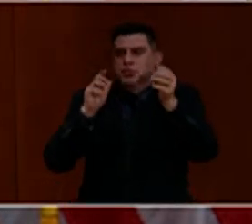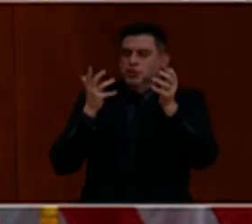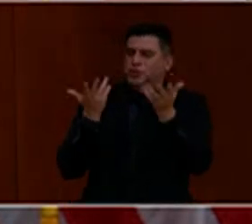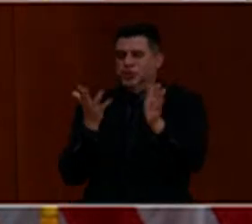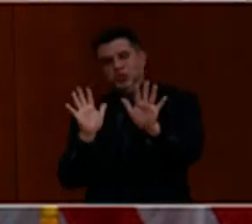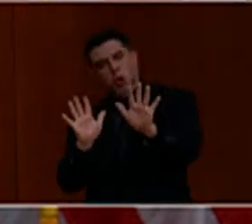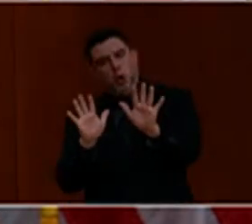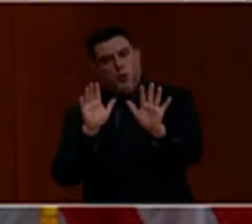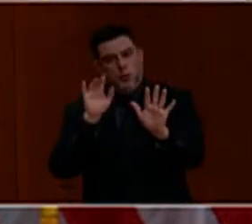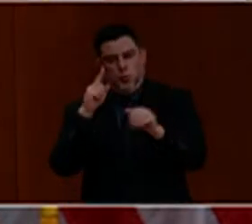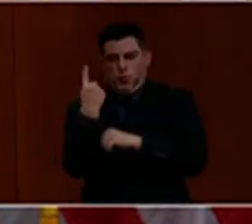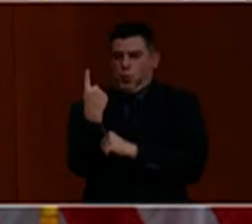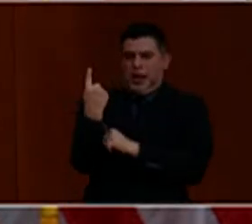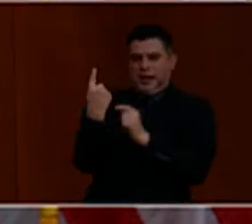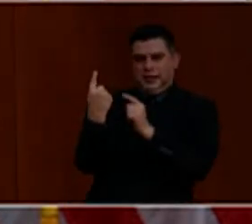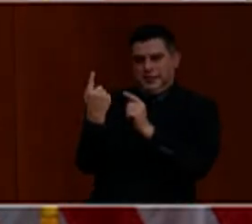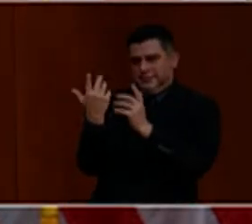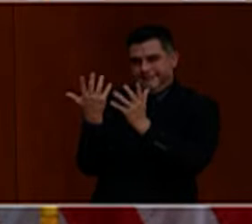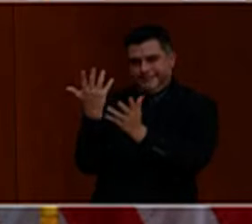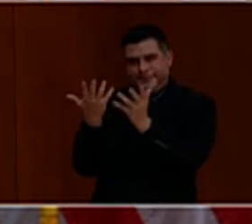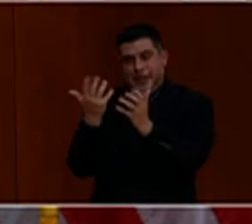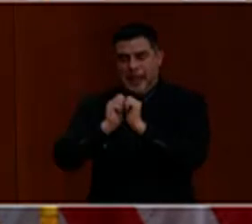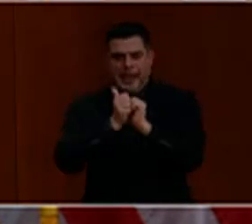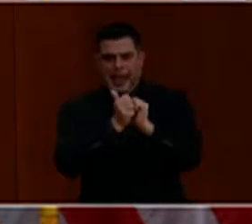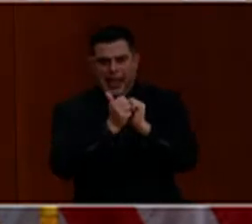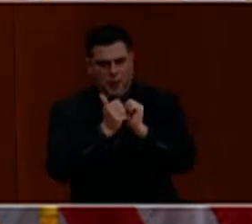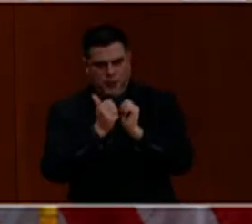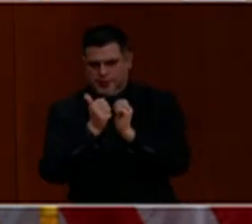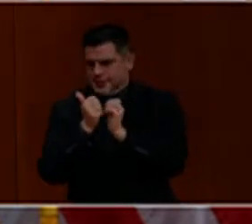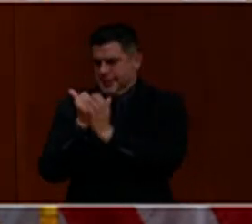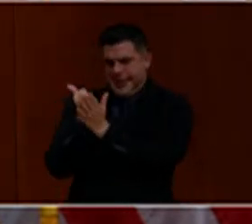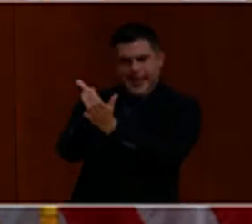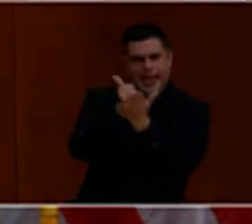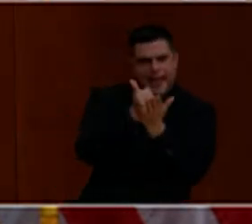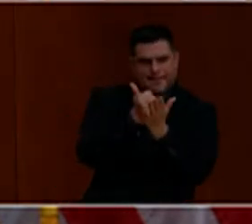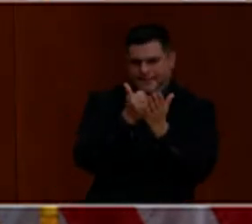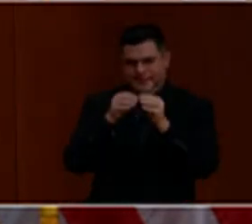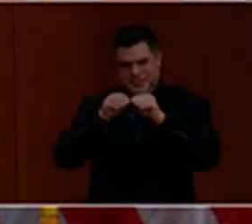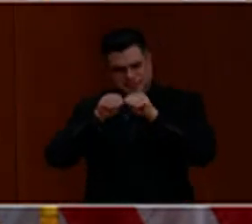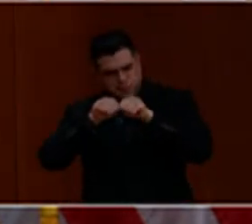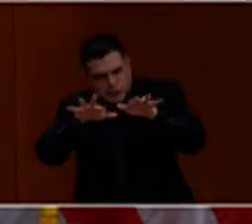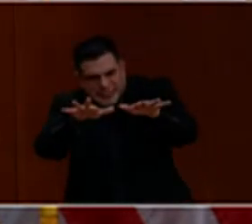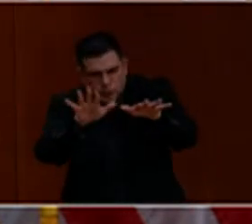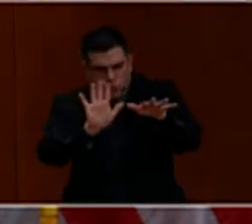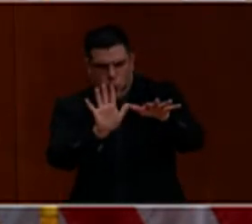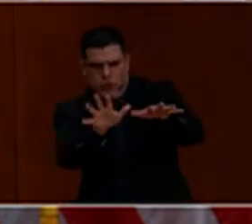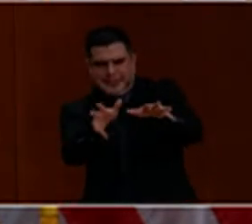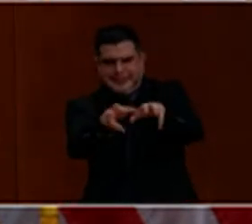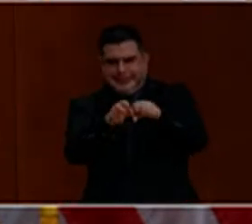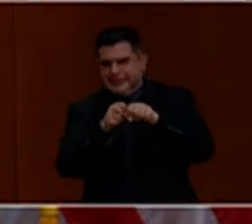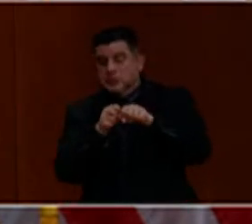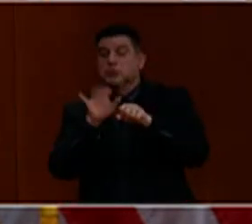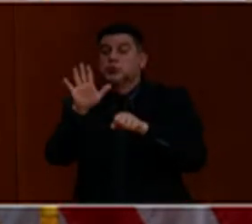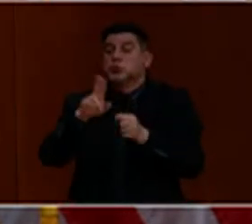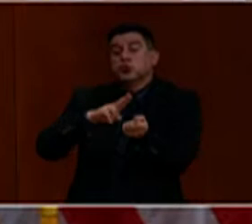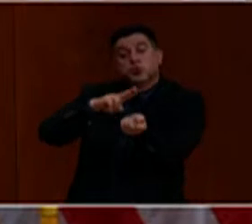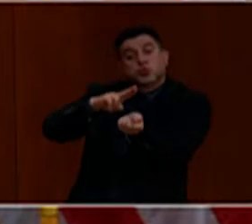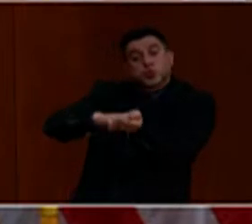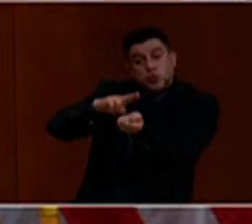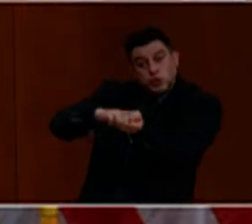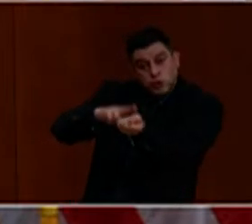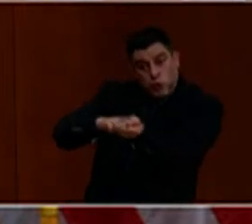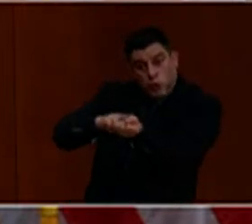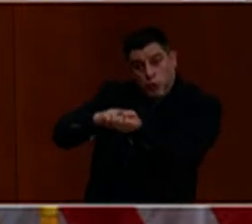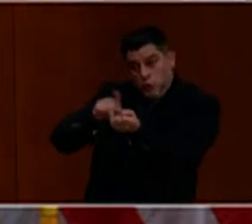very helpful at mitigating these outbreaks has been our COVID-only nursing facilities that the state has worked